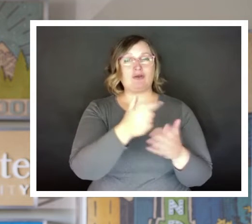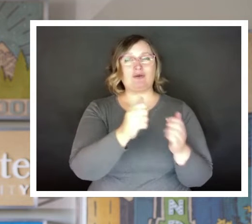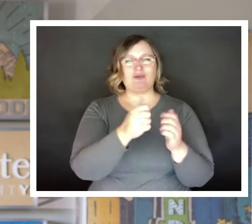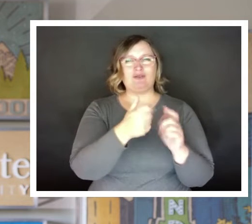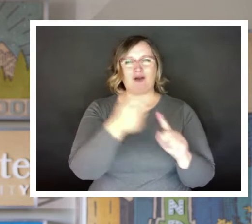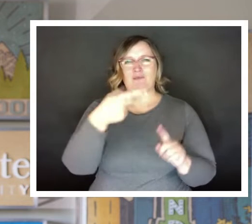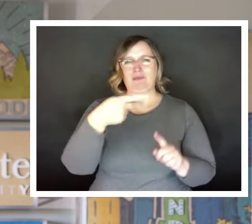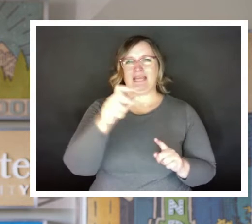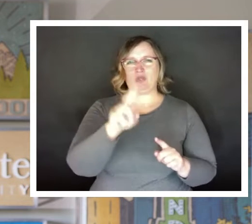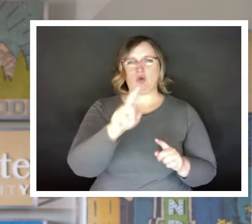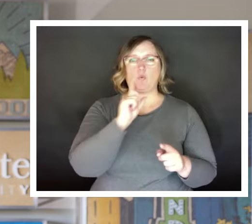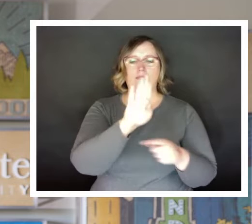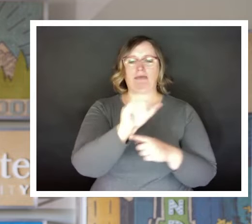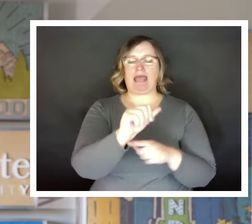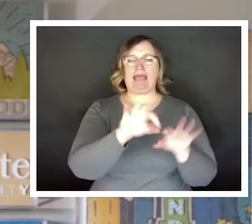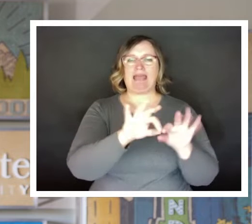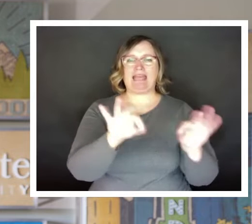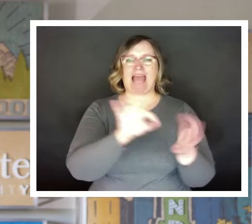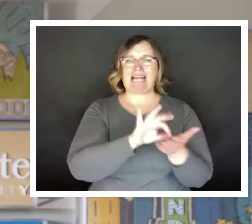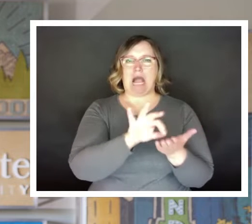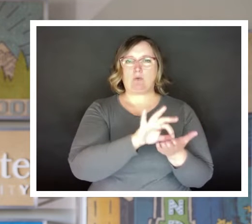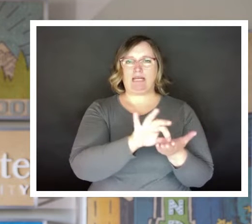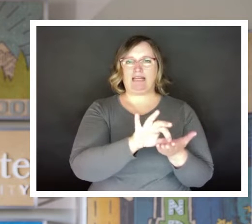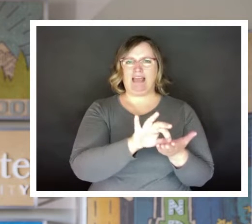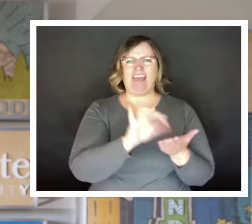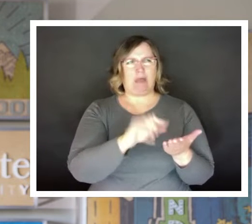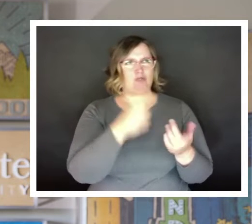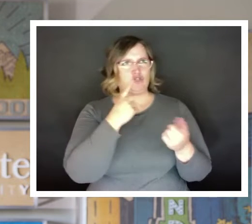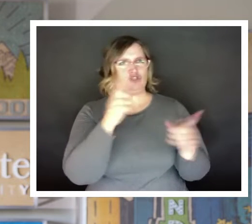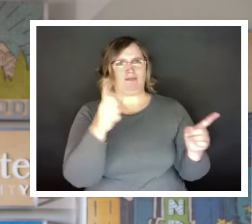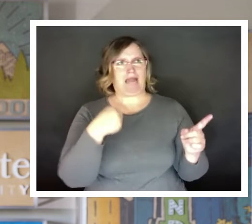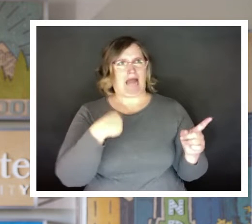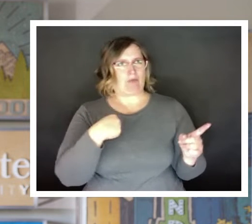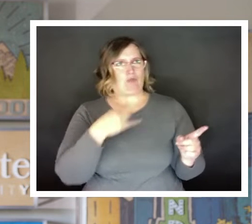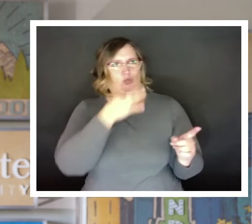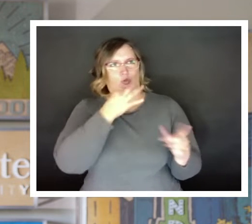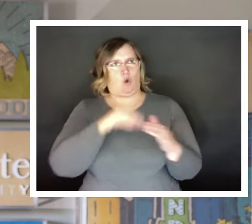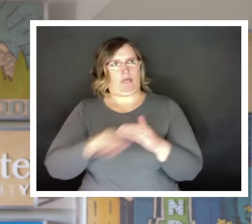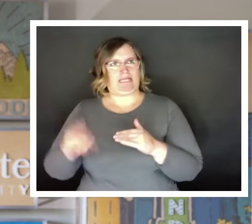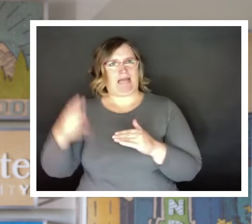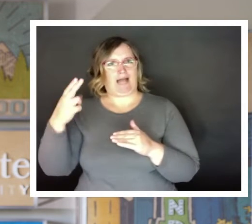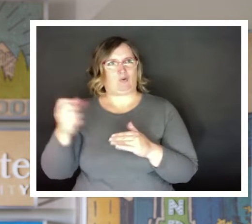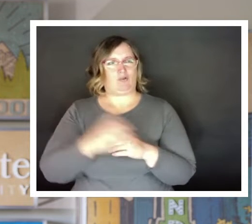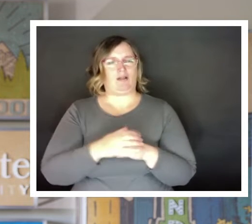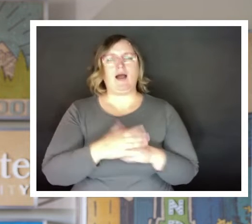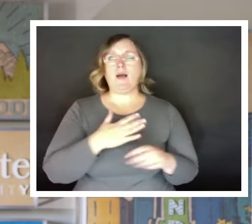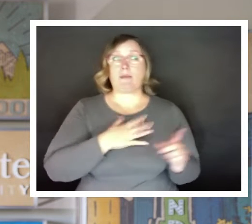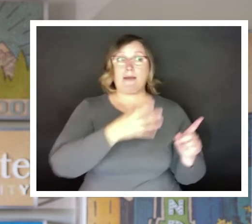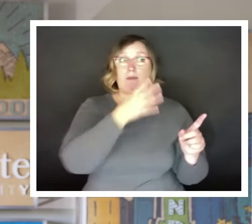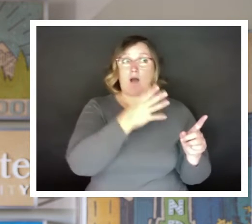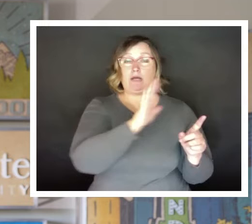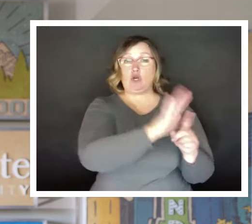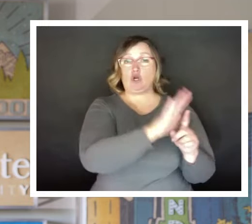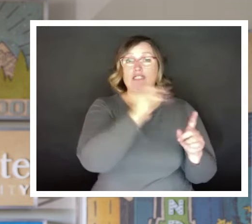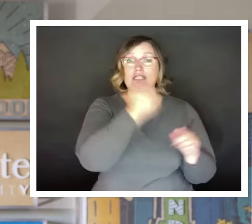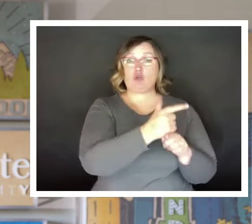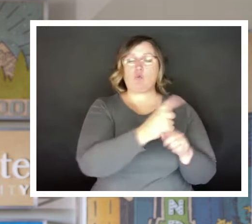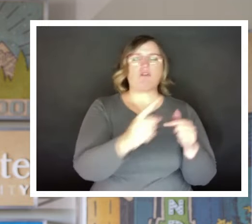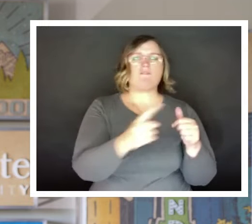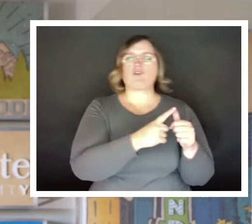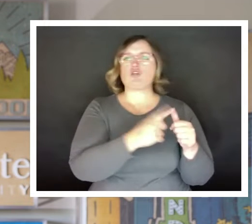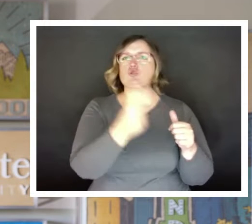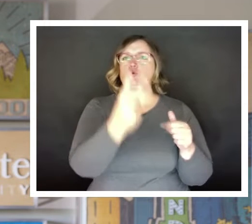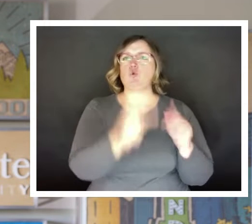accounting, an achievement I was able to watch as a soon-to-be high schooler. My mom and her sister were the first two people